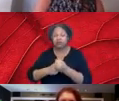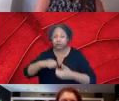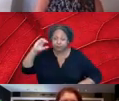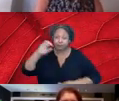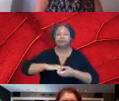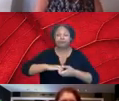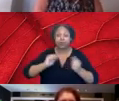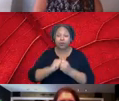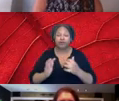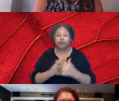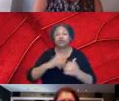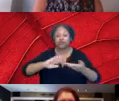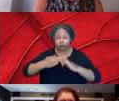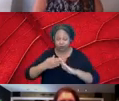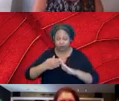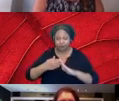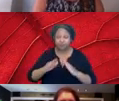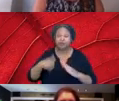Next slide, please.